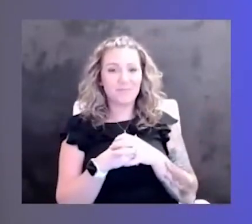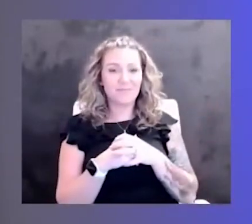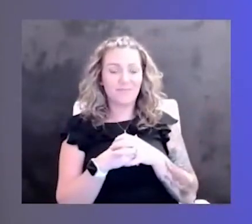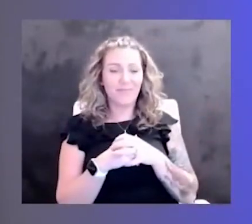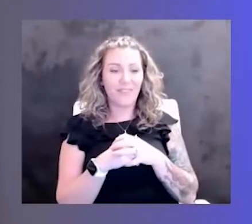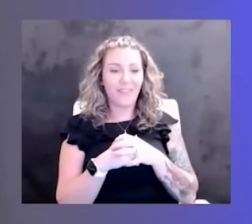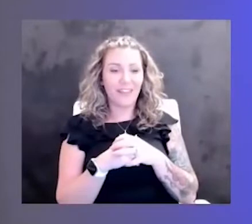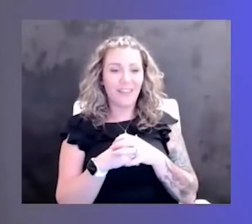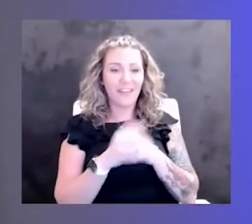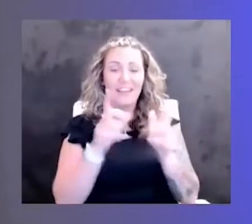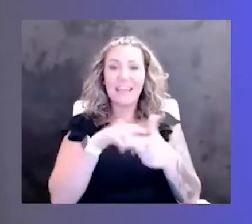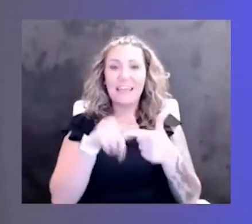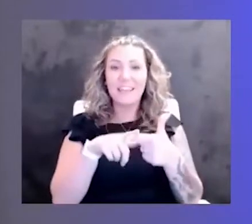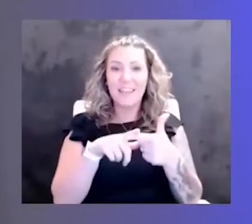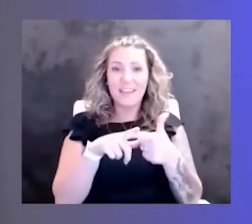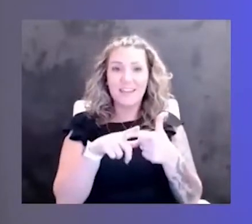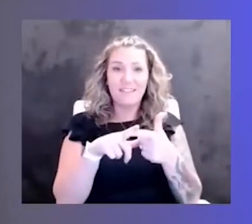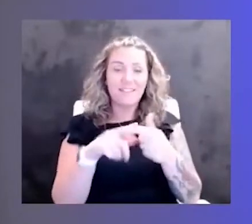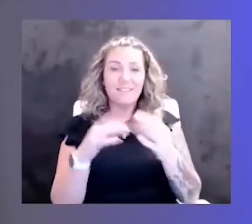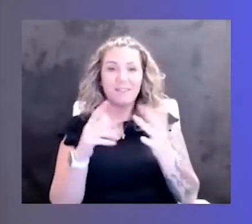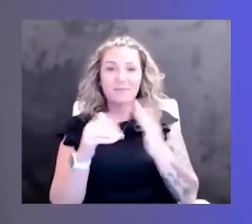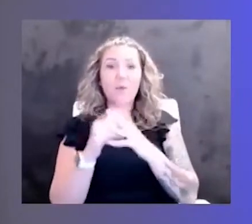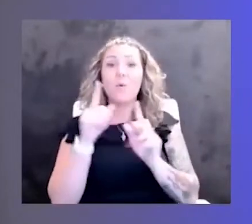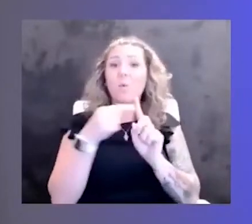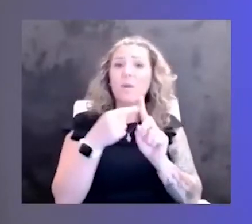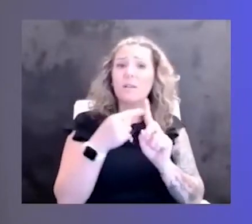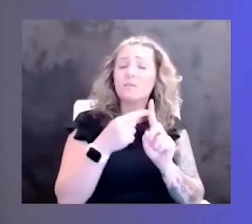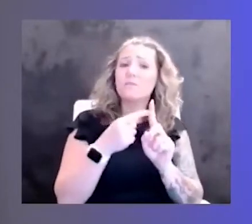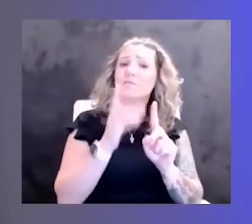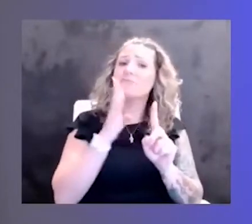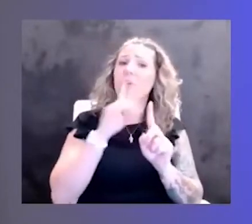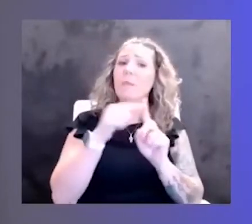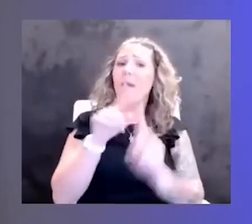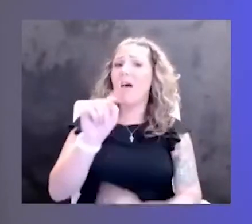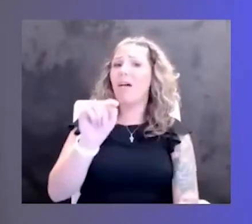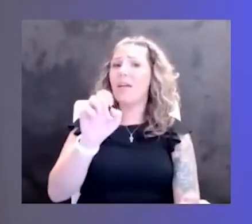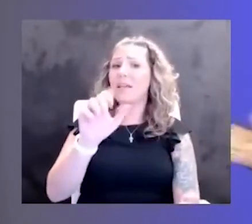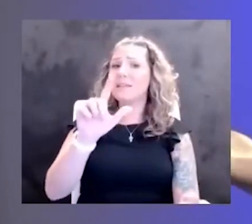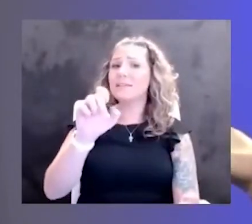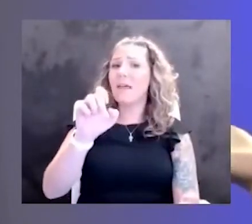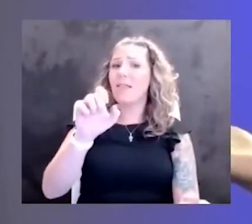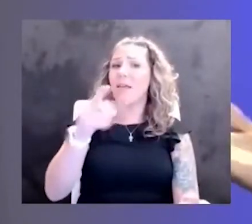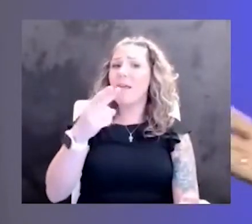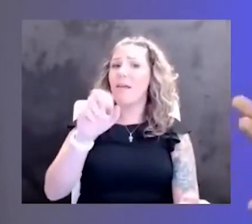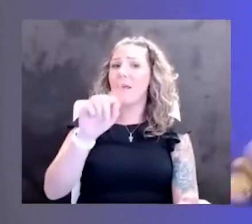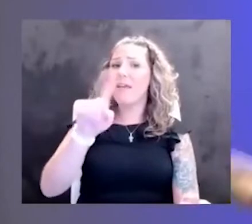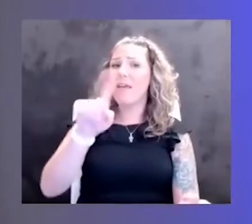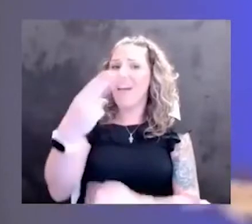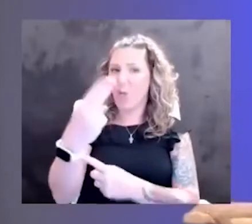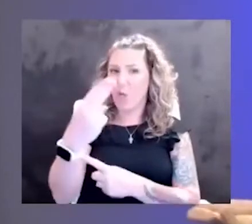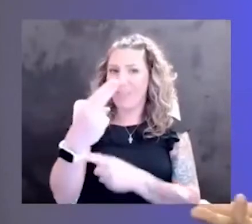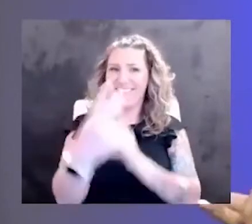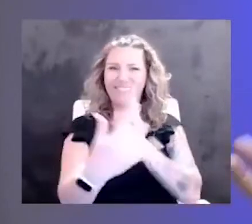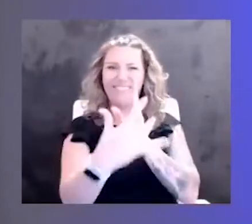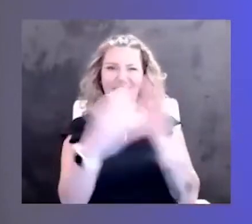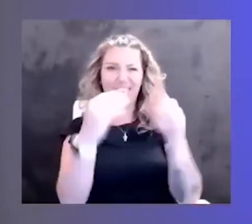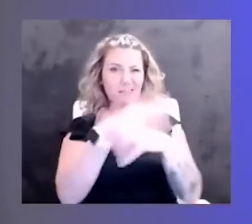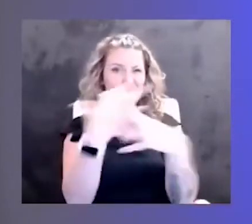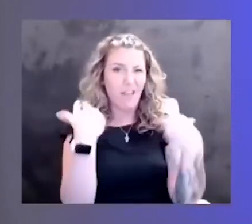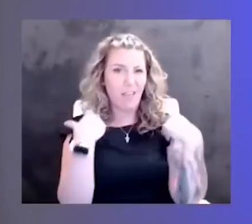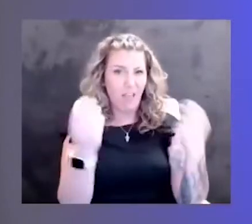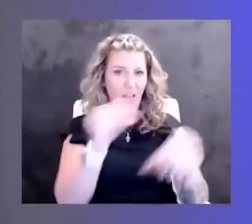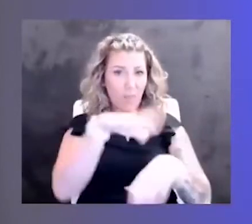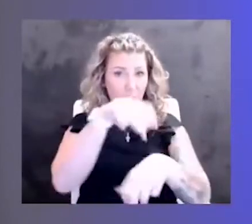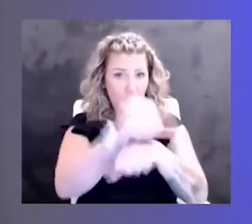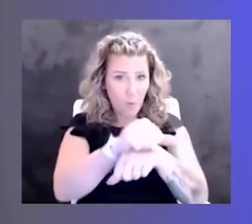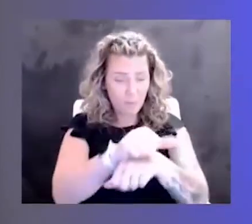then when it comes to telehealth, I think we're at this. This makes me think of earlier when I was saying,